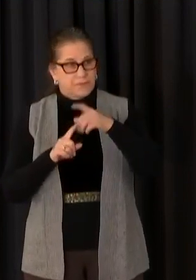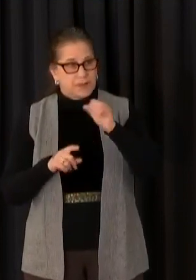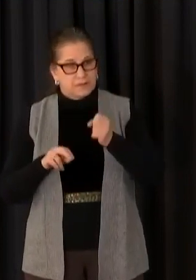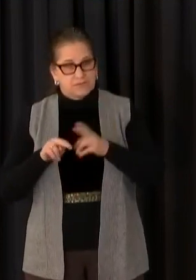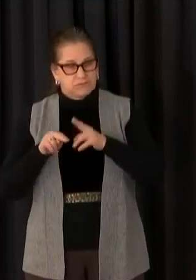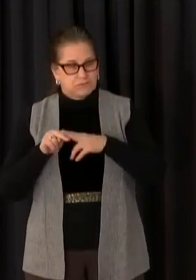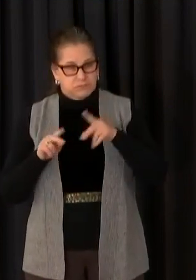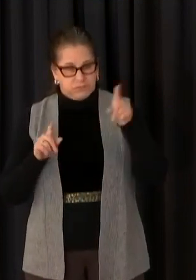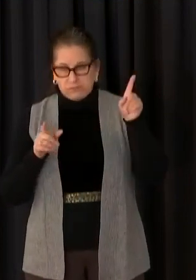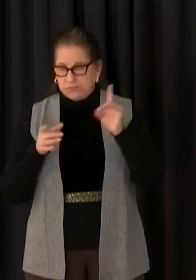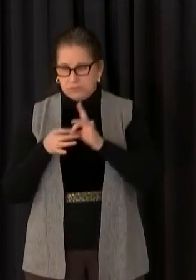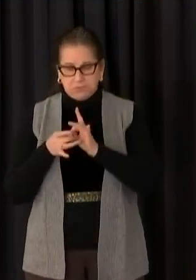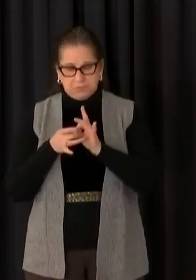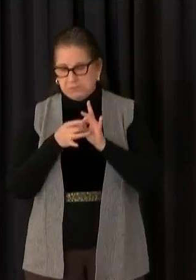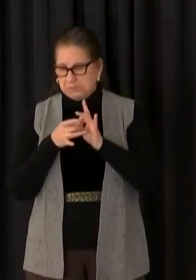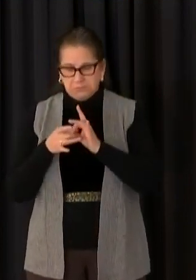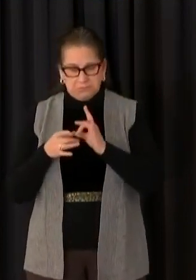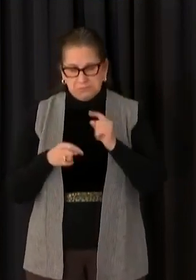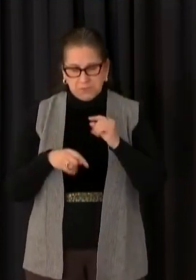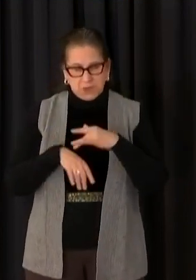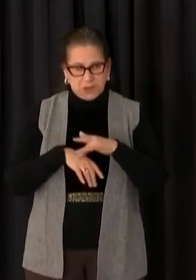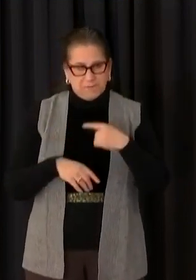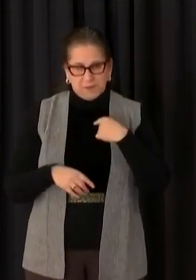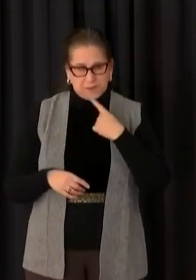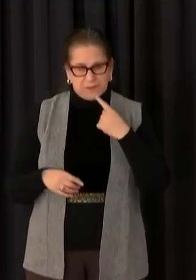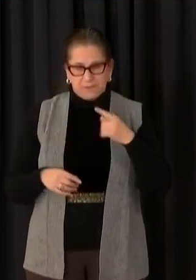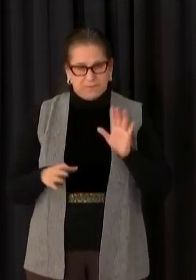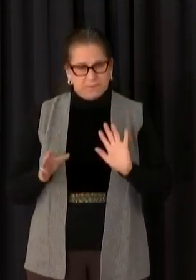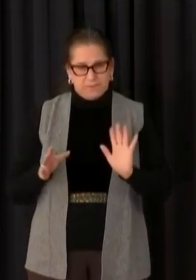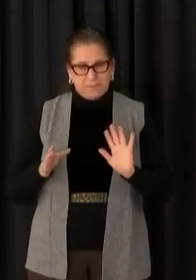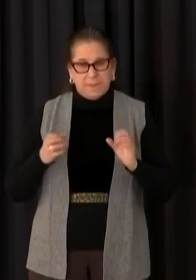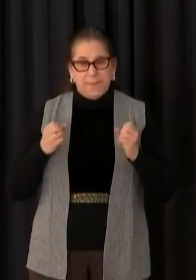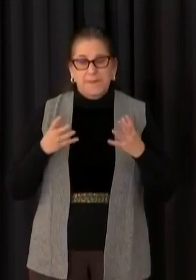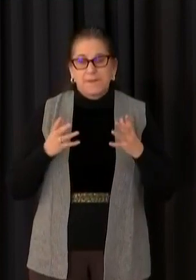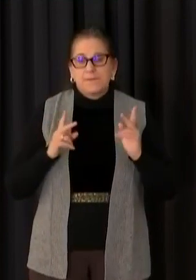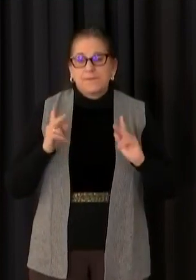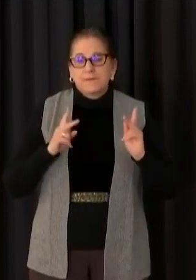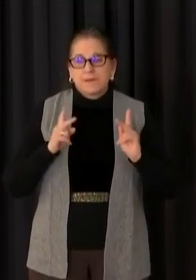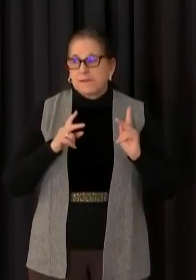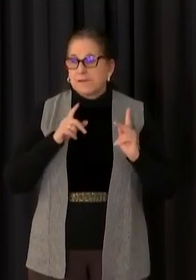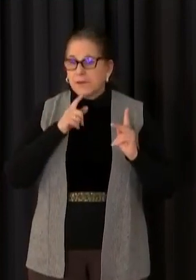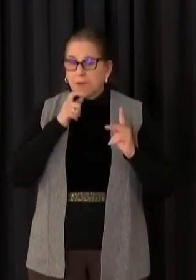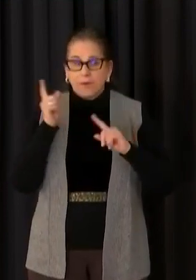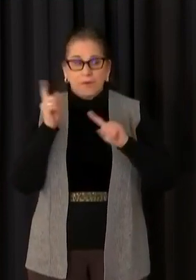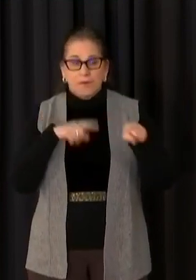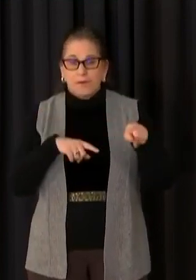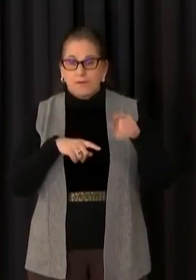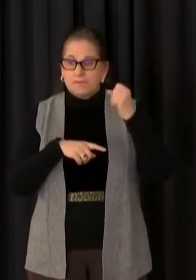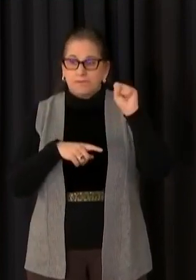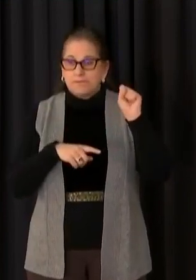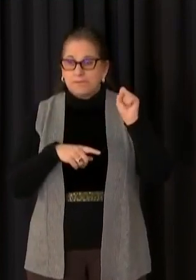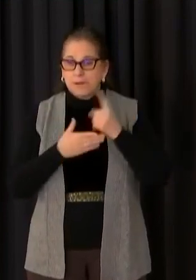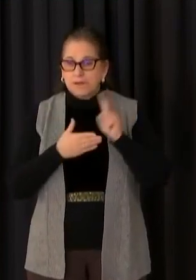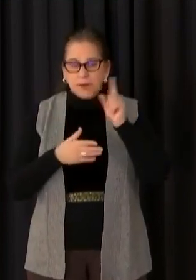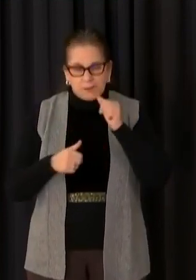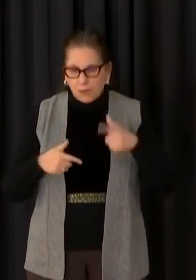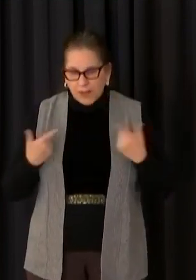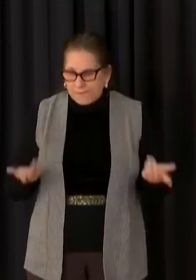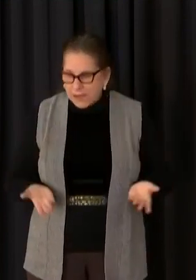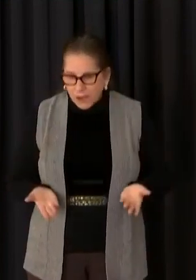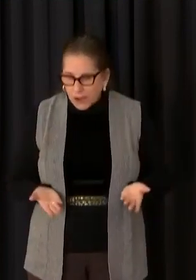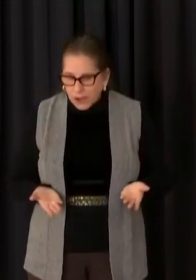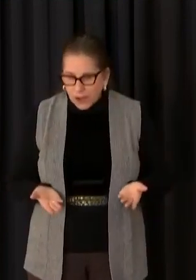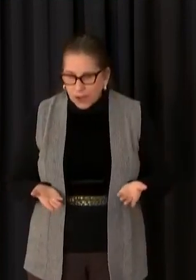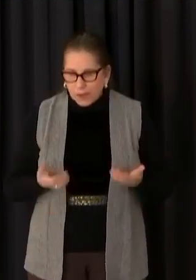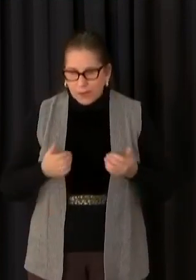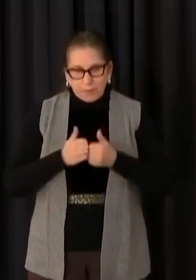Columbia. People should be mindful that many of the individuals who came here do not reside here and have gone back to their